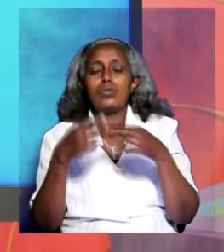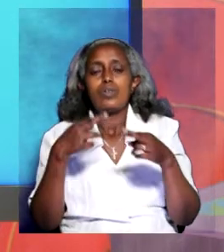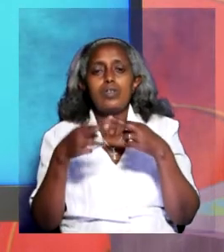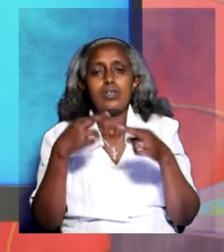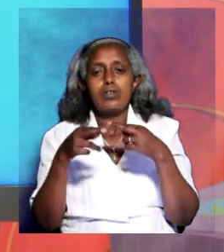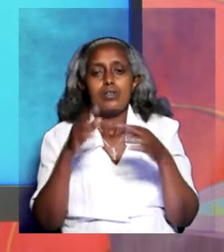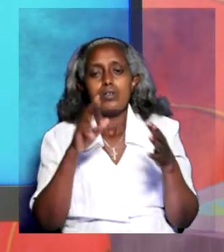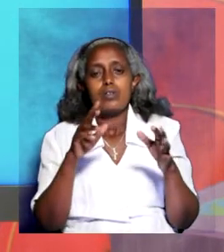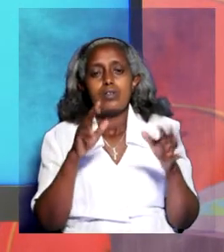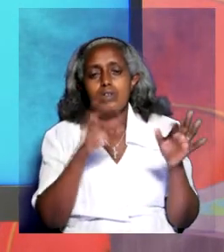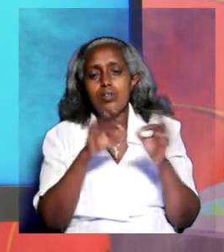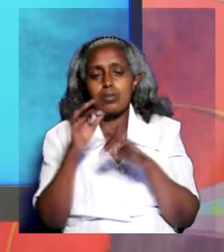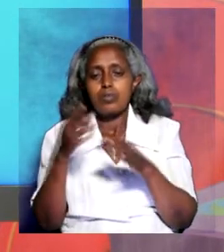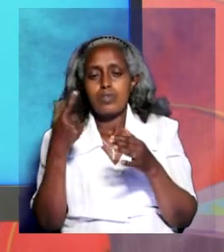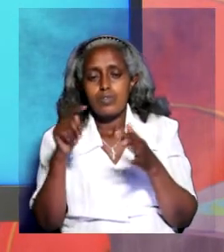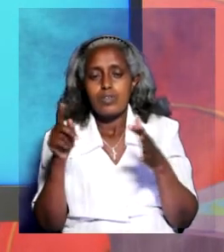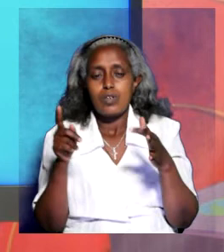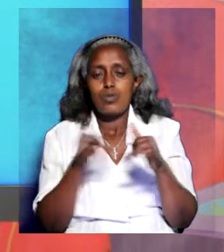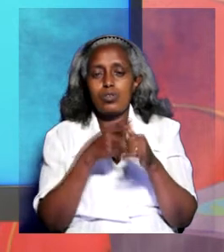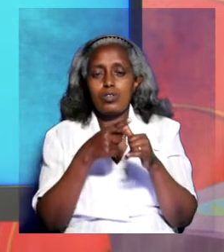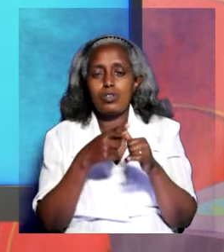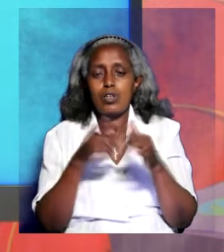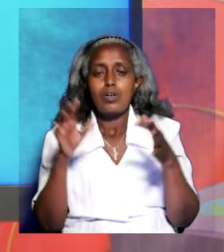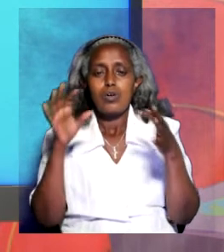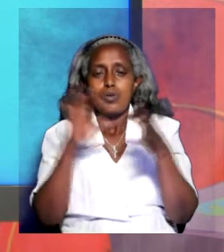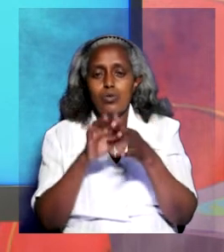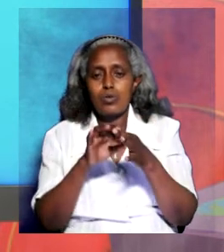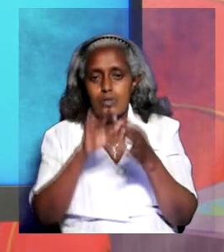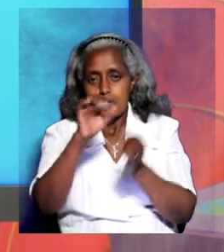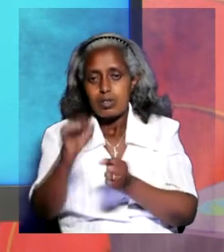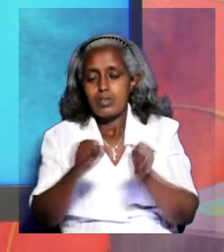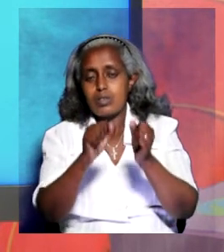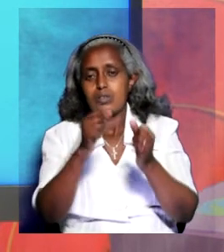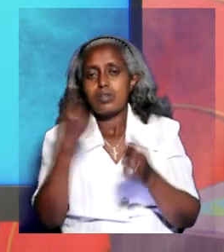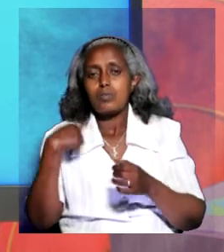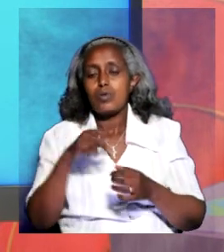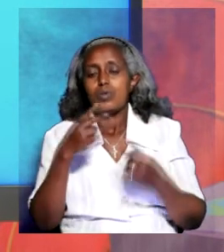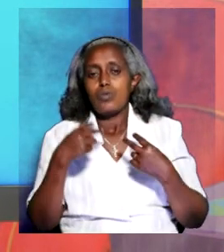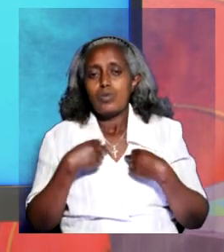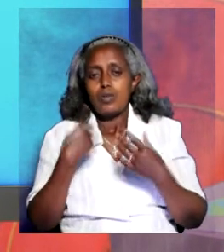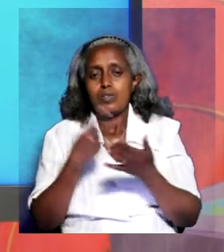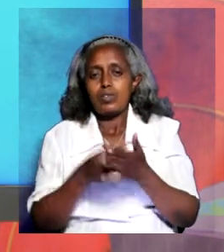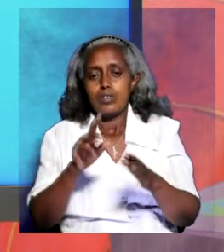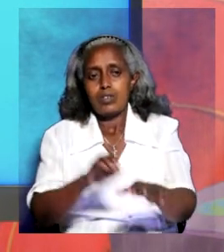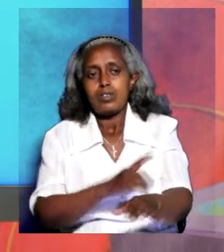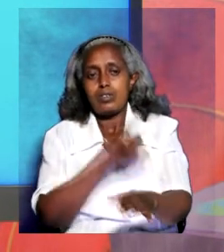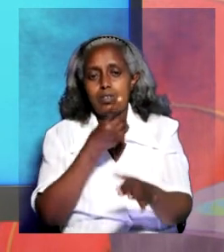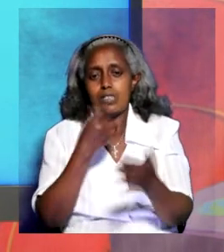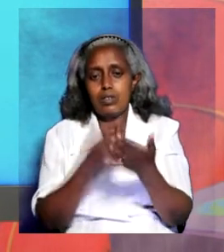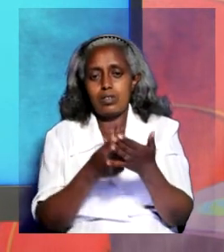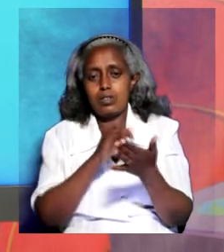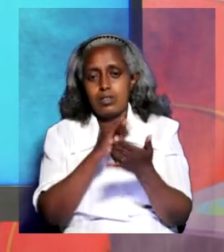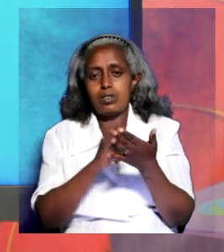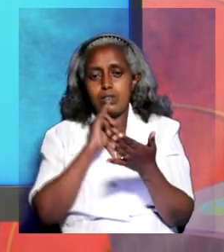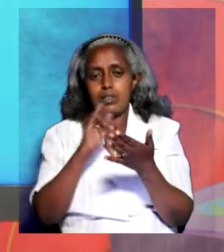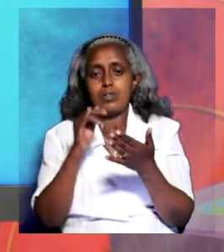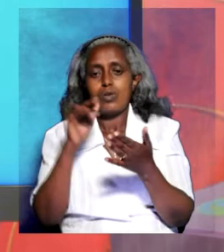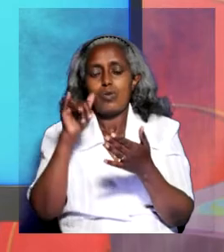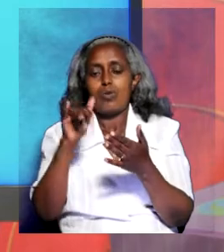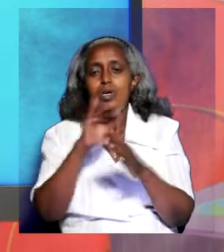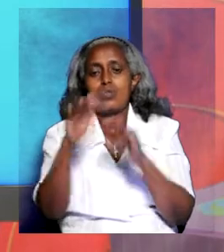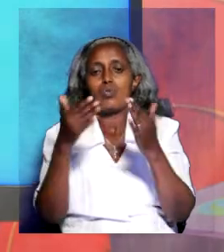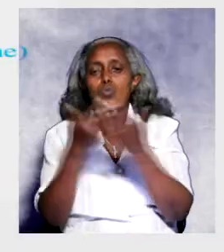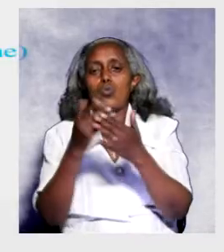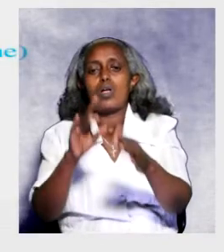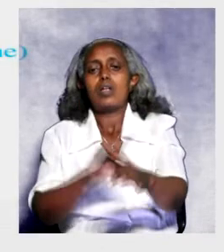in terms of the original coordinate system. So here we have this distance. This distance, it is y, the total